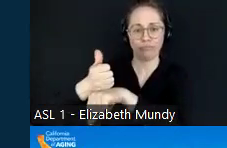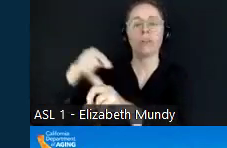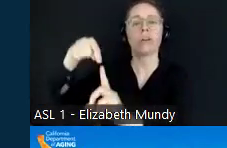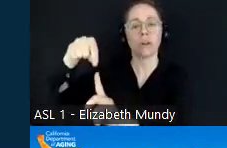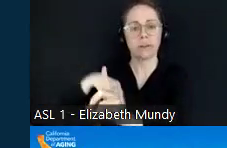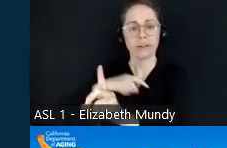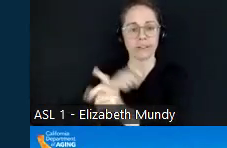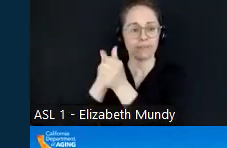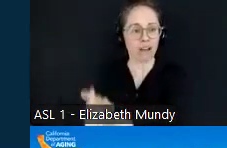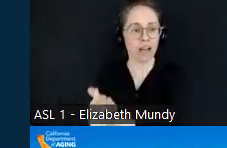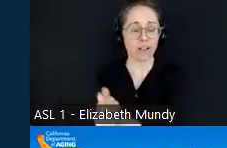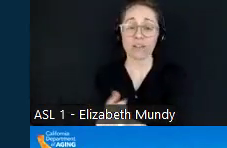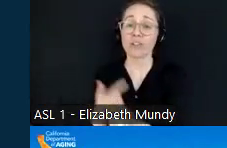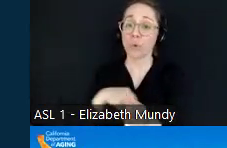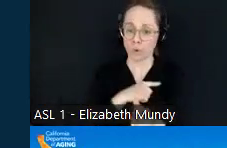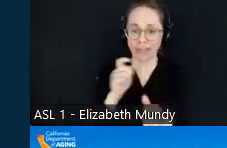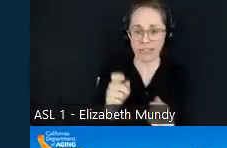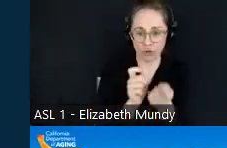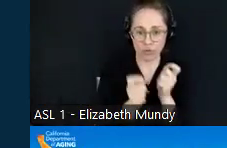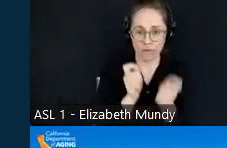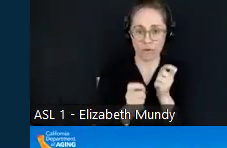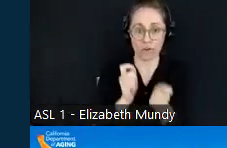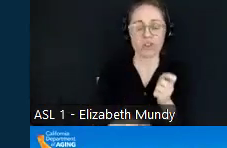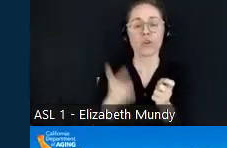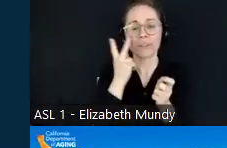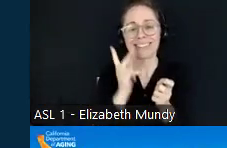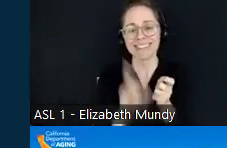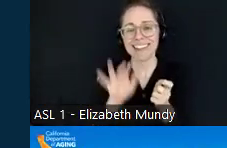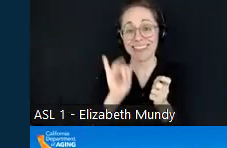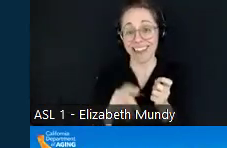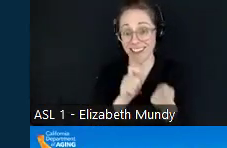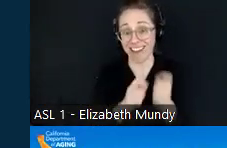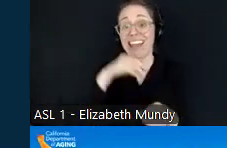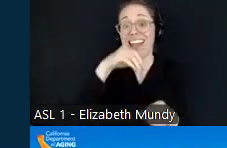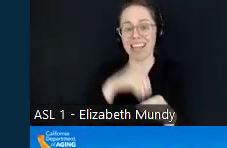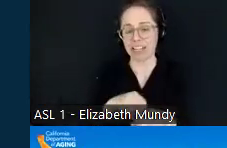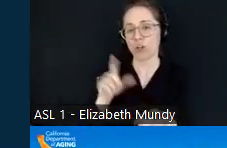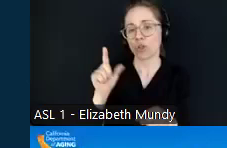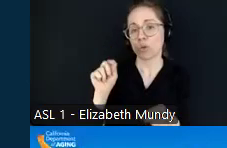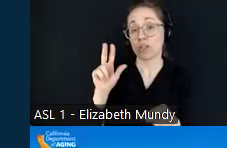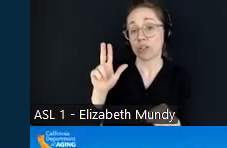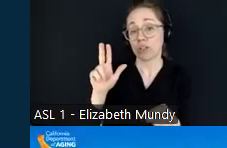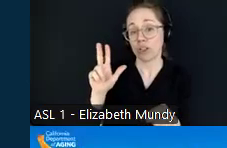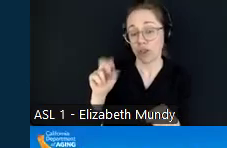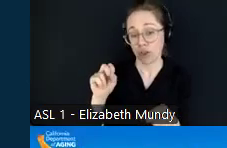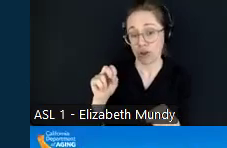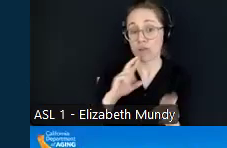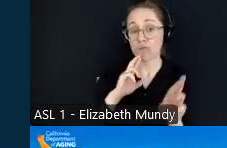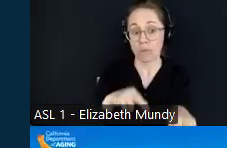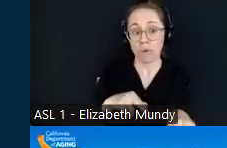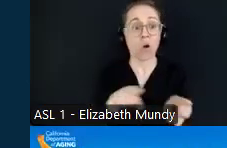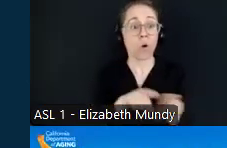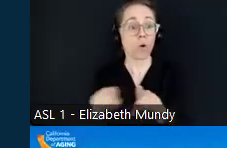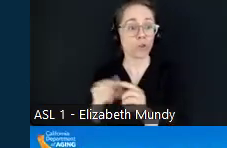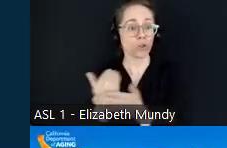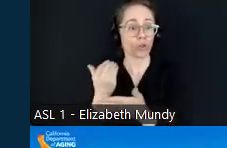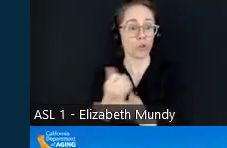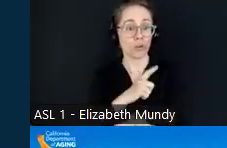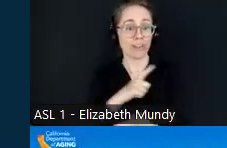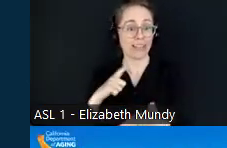reforms. So you'll see all of that in the California 2030 report, and there is legislation that's been introduced by Senator Roth,